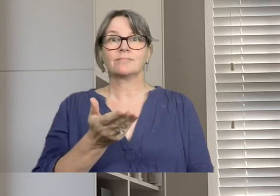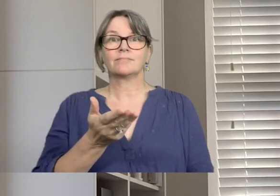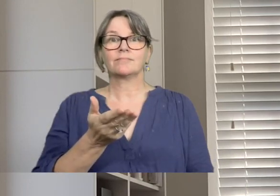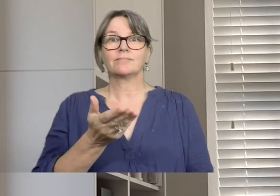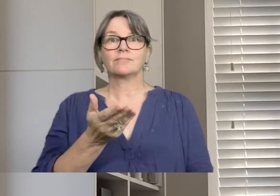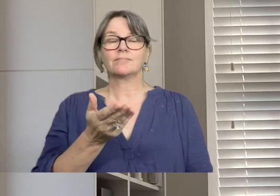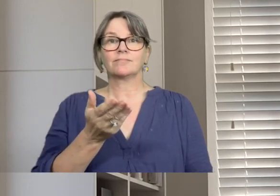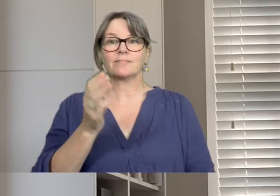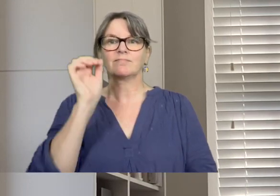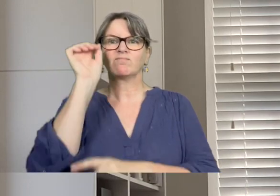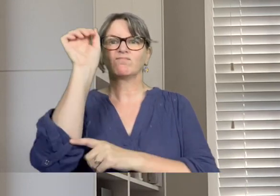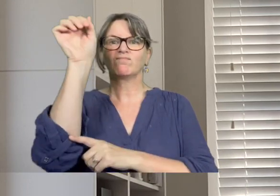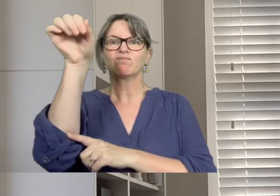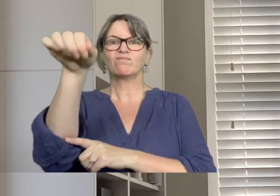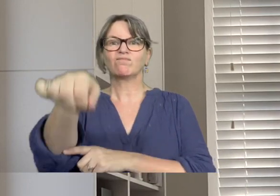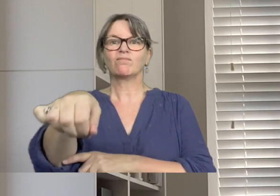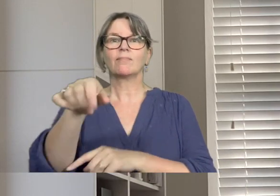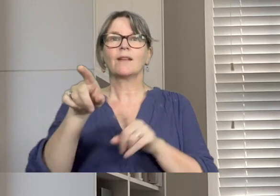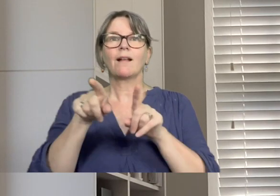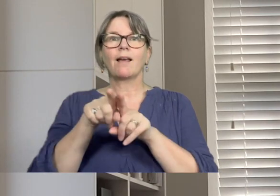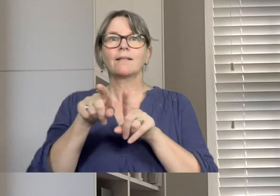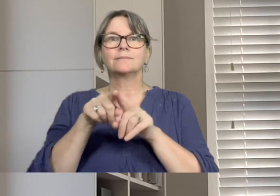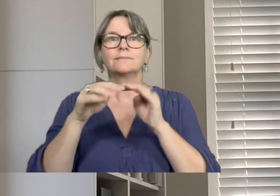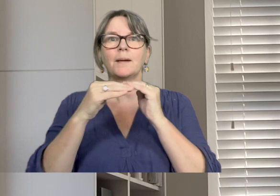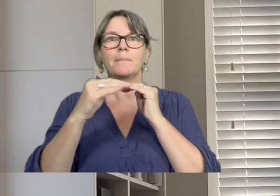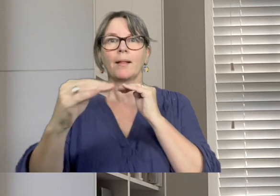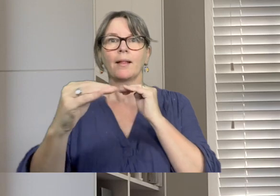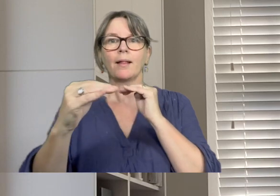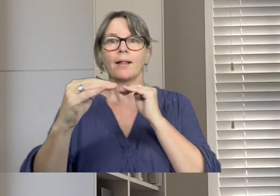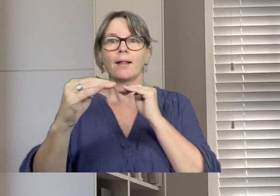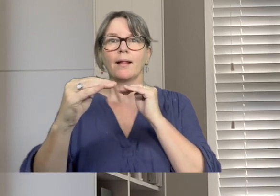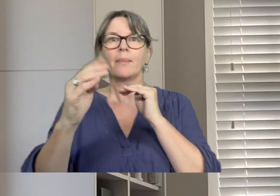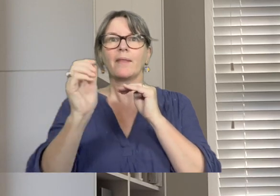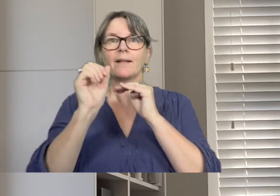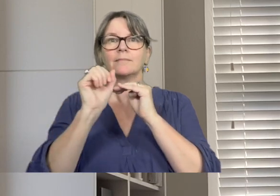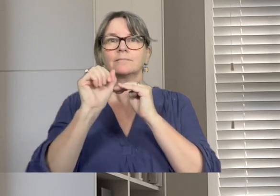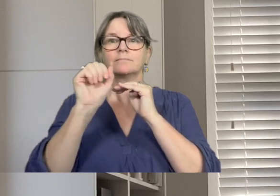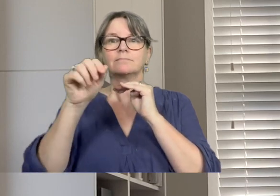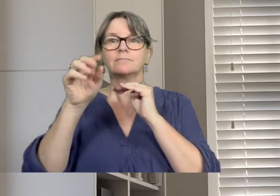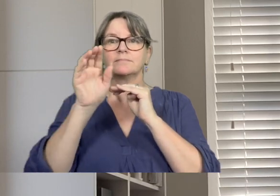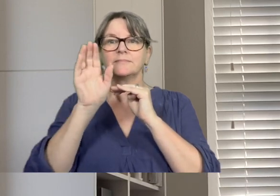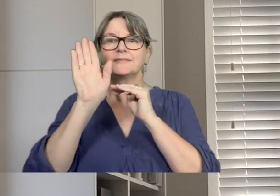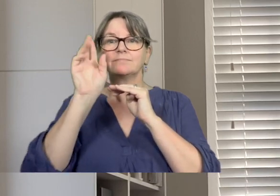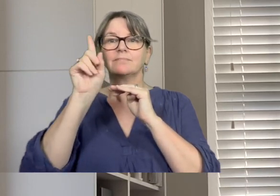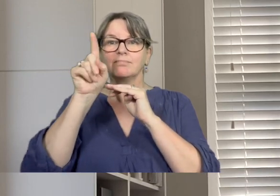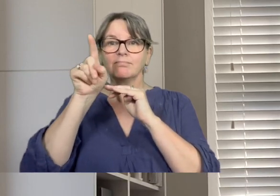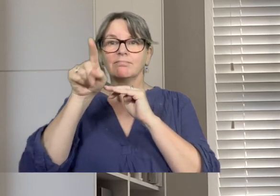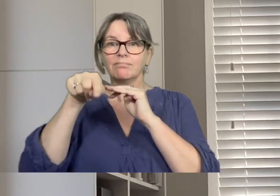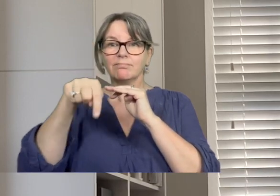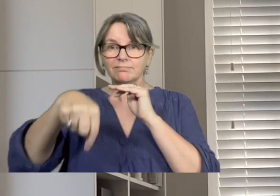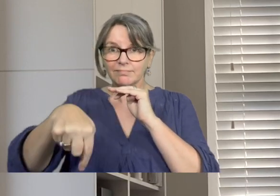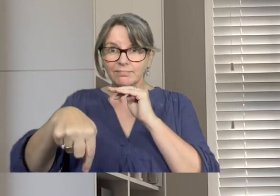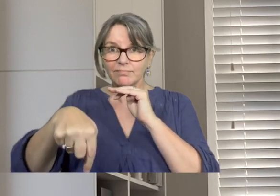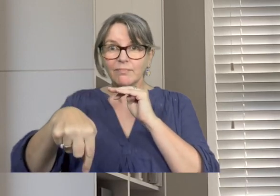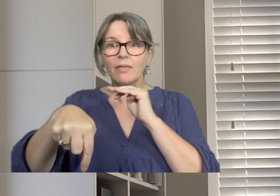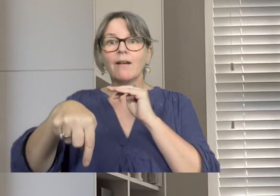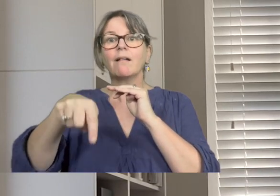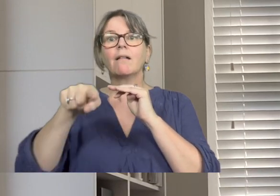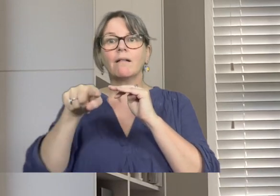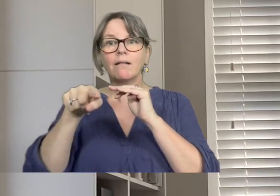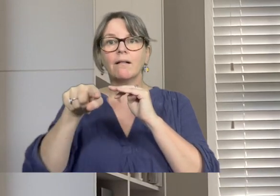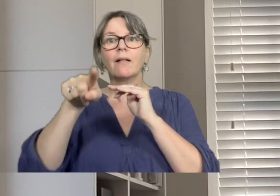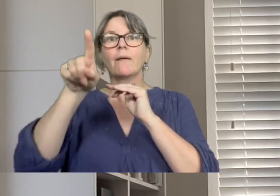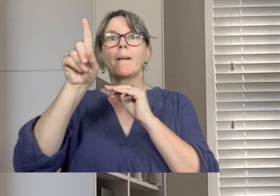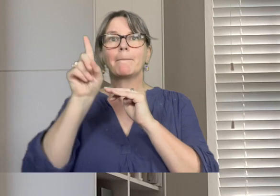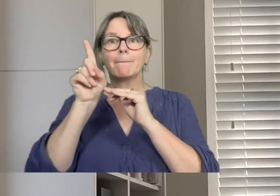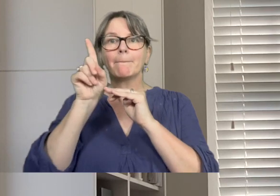send the heel to the floor. Again, you can stay in tabletop, or you can reduce down to the floor if you wish. We're going to extend. Reach